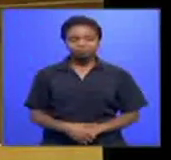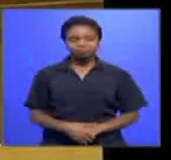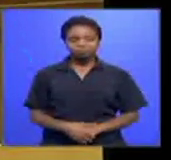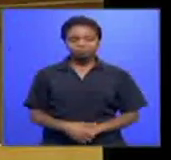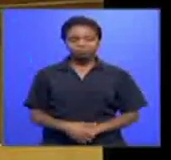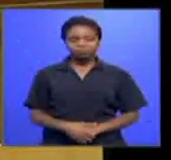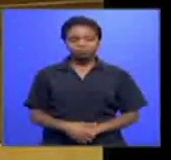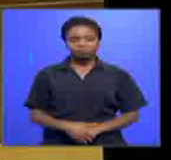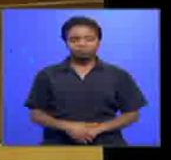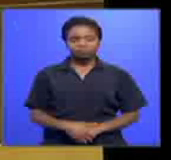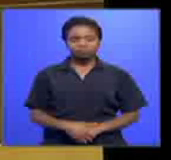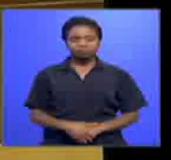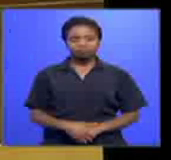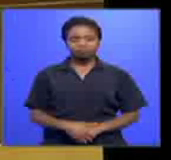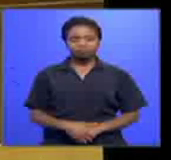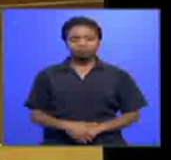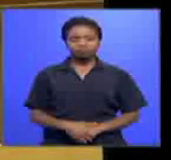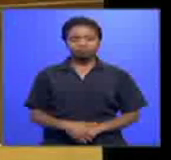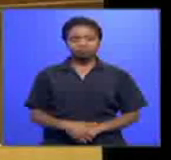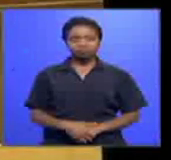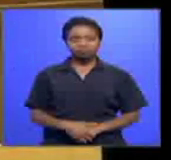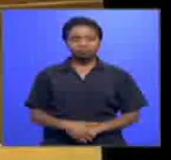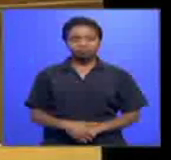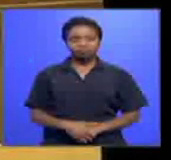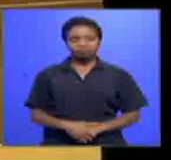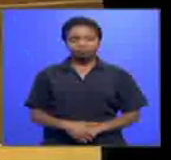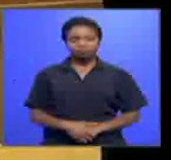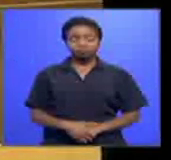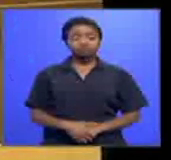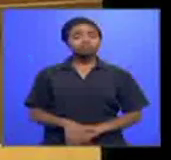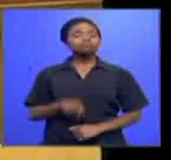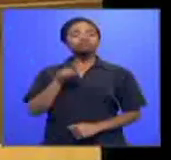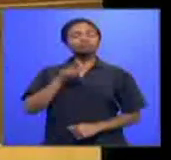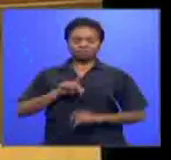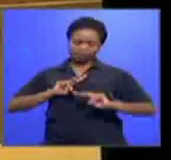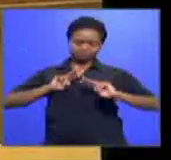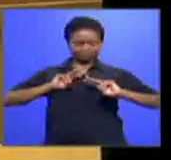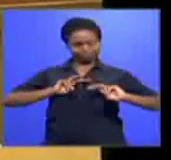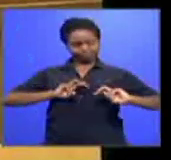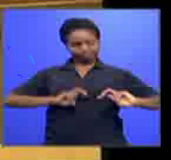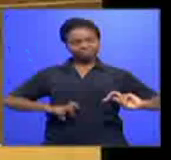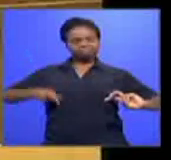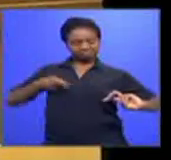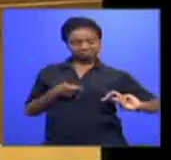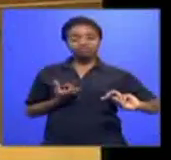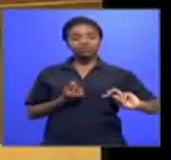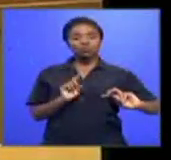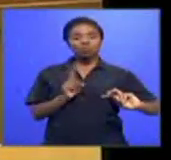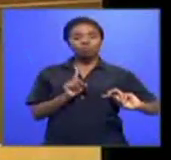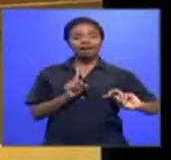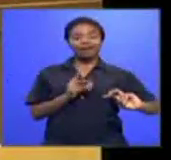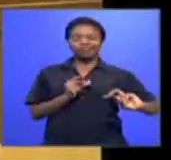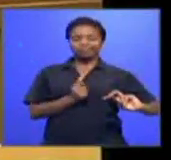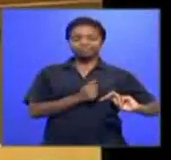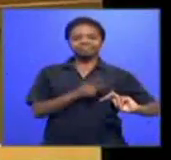Part of this study will evaluate the current